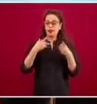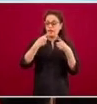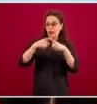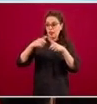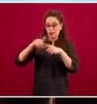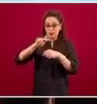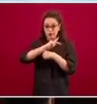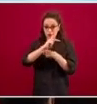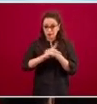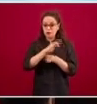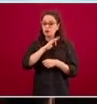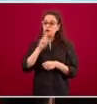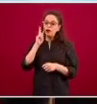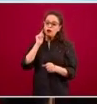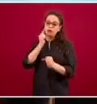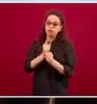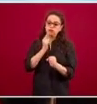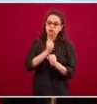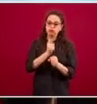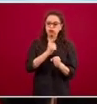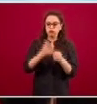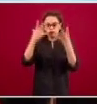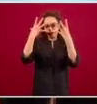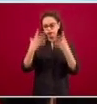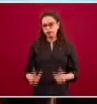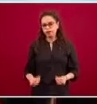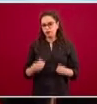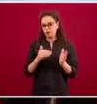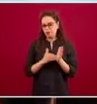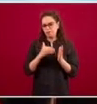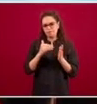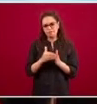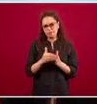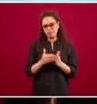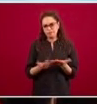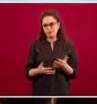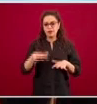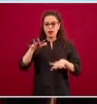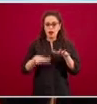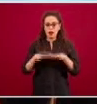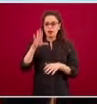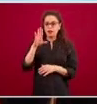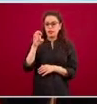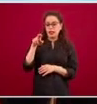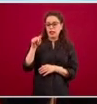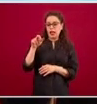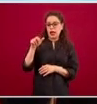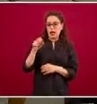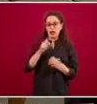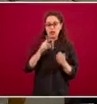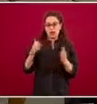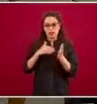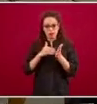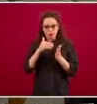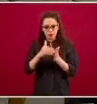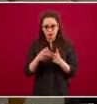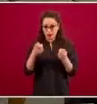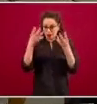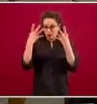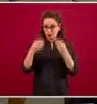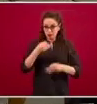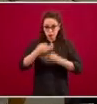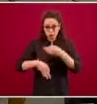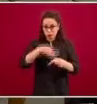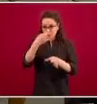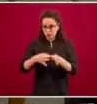all of suspect cases, and that is the way to do it. But that is an incorrect appreciation, because nobody